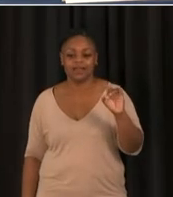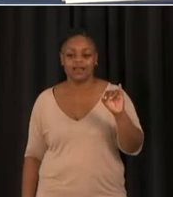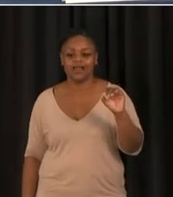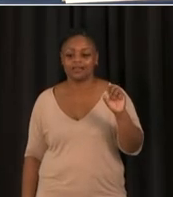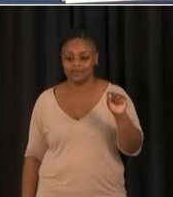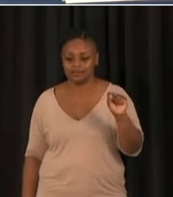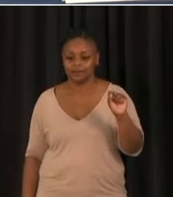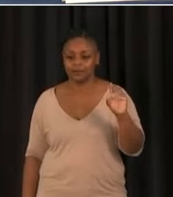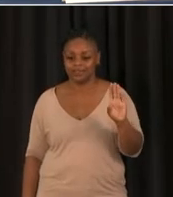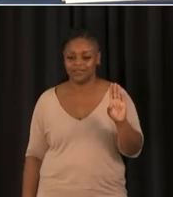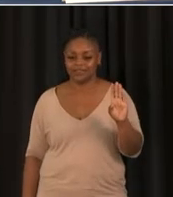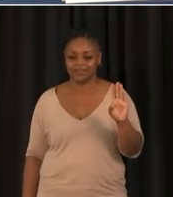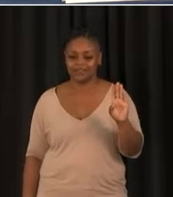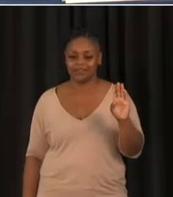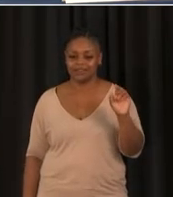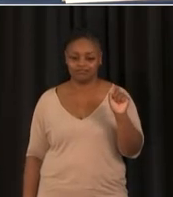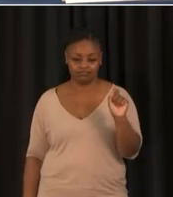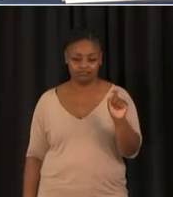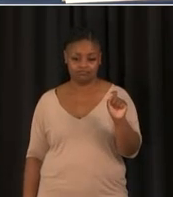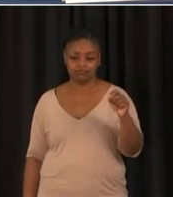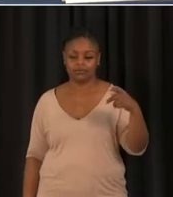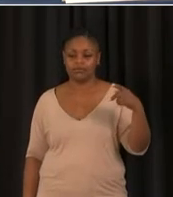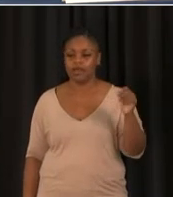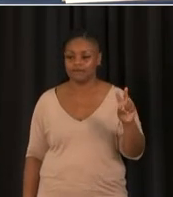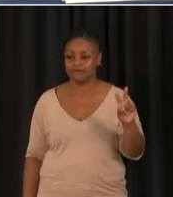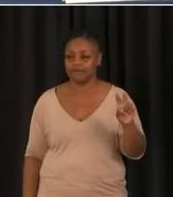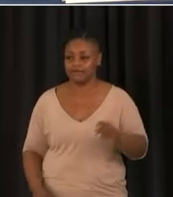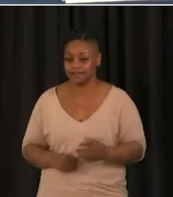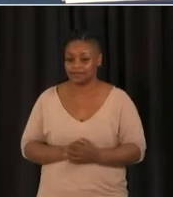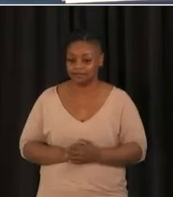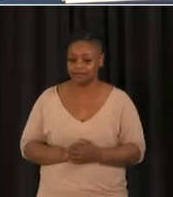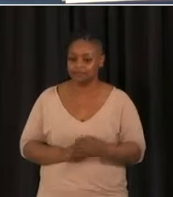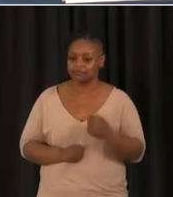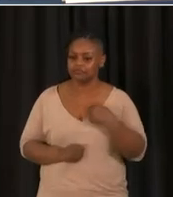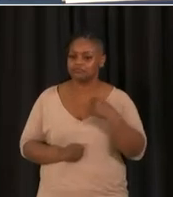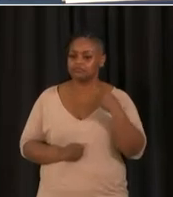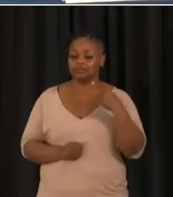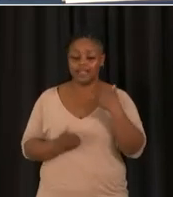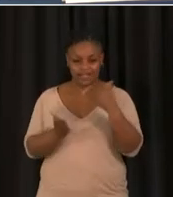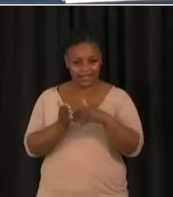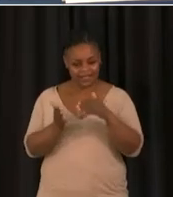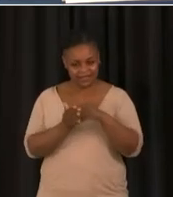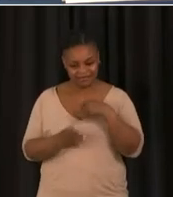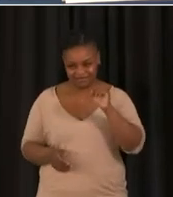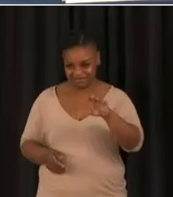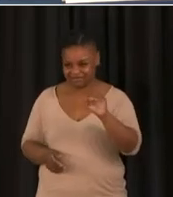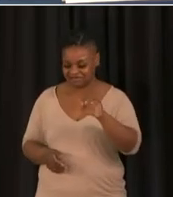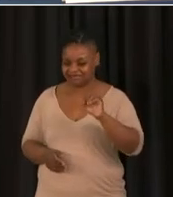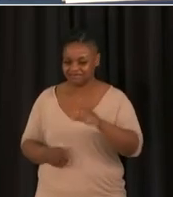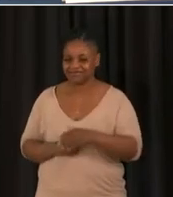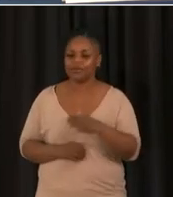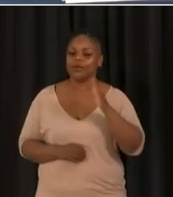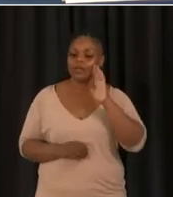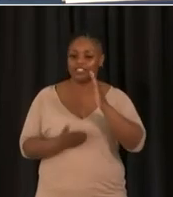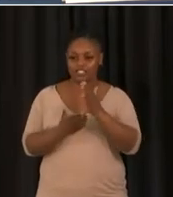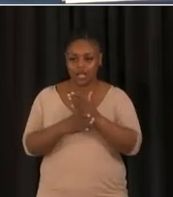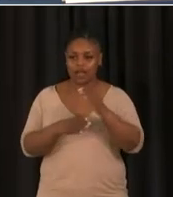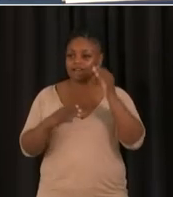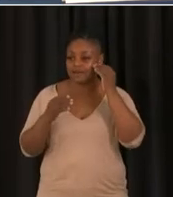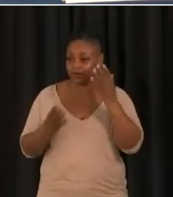mortgages, banking services, insurance, business insurance. And so we want to make sure that our residents are